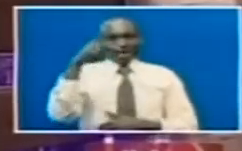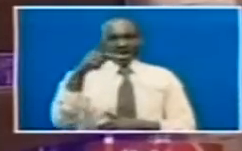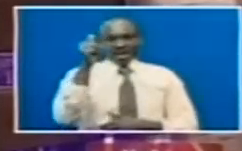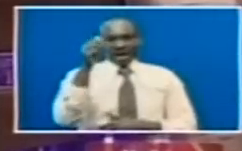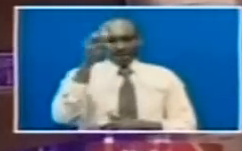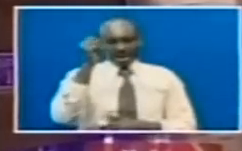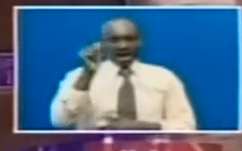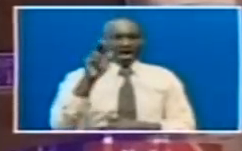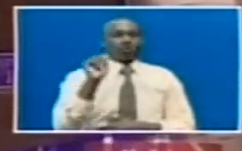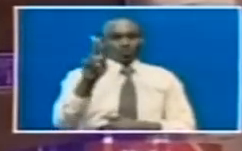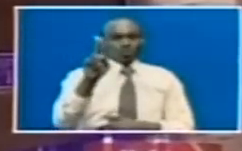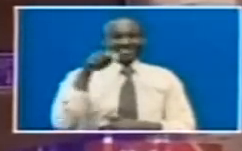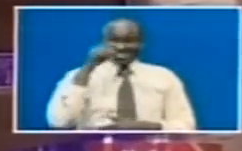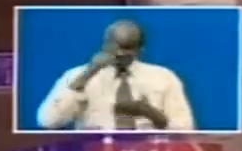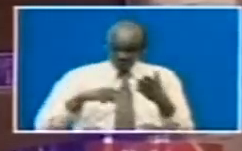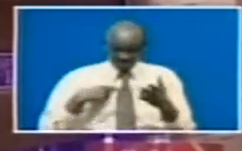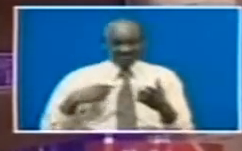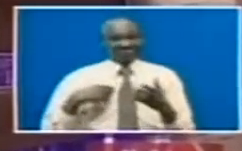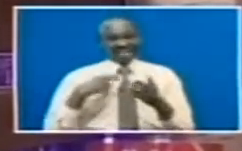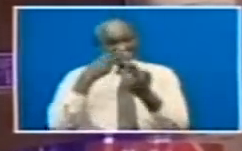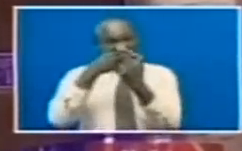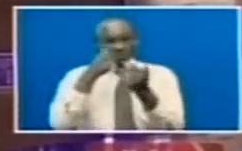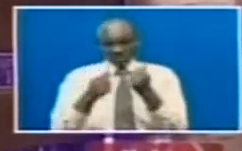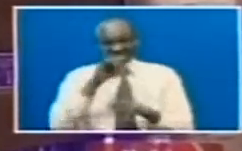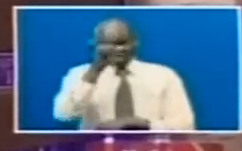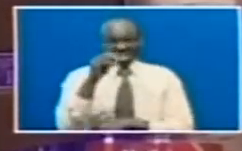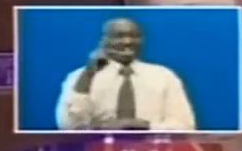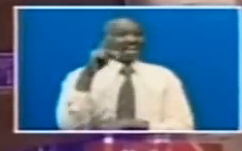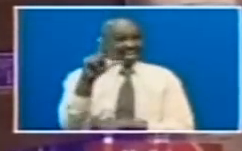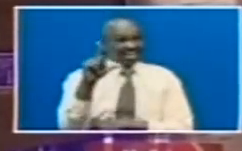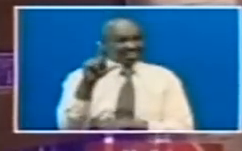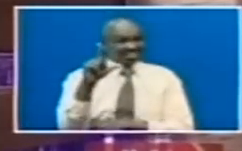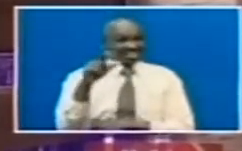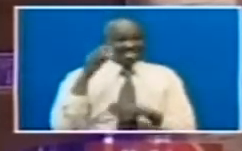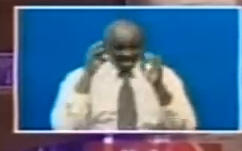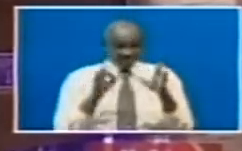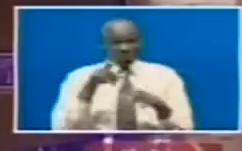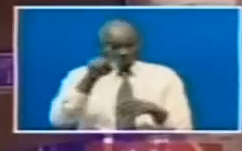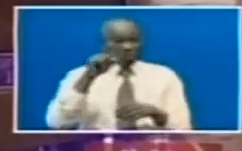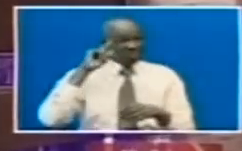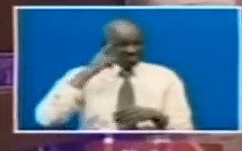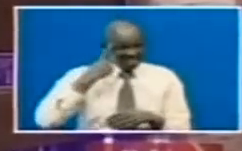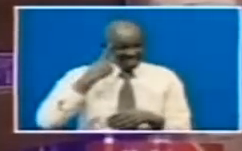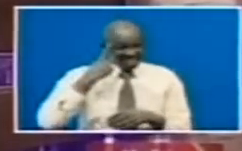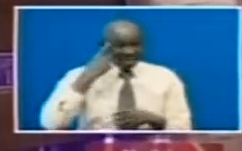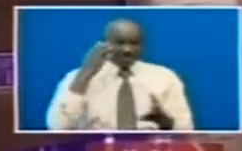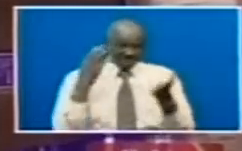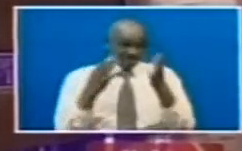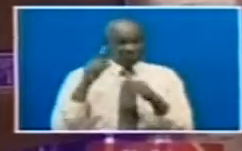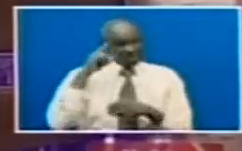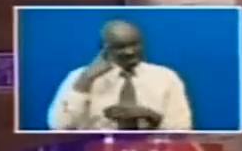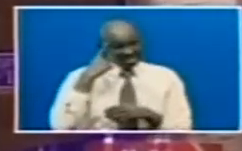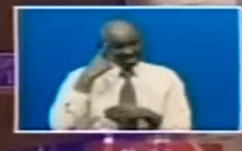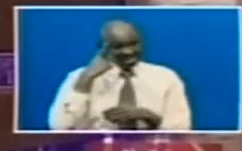My Twitter handle is at Koinange Jeff. The hashtag is JKL. And if you ever thought I would ever